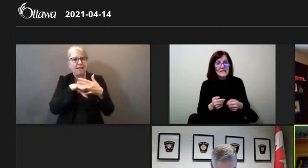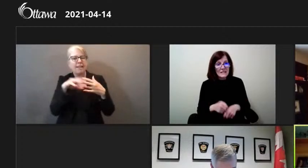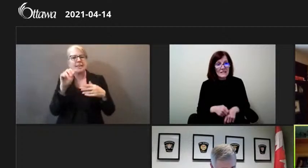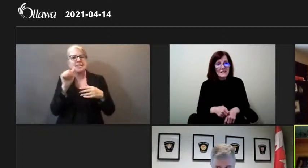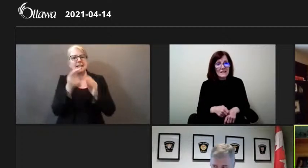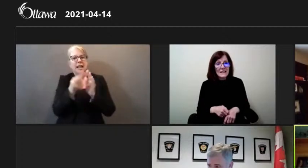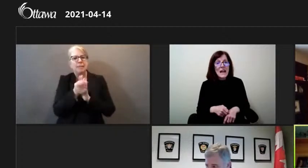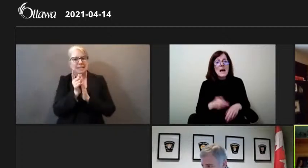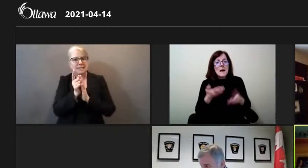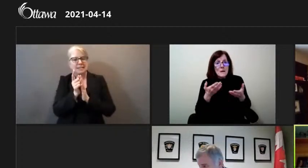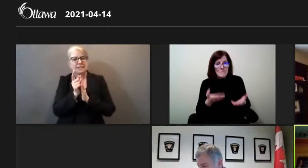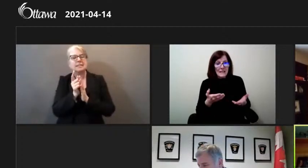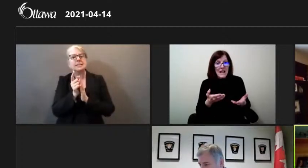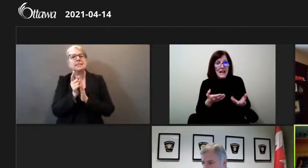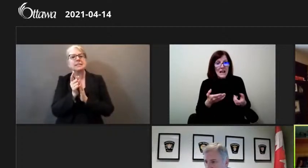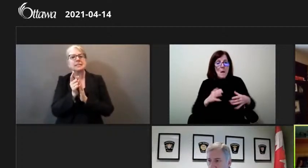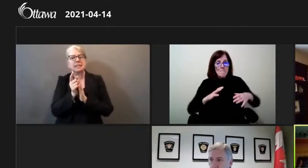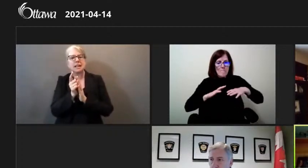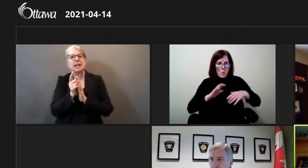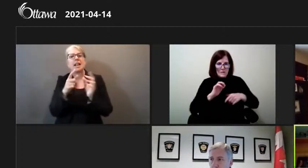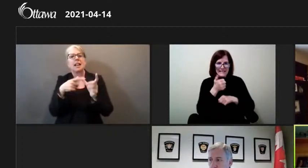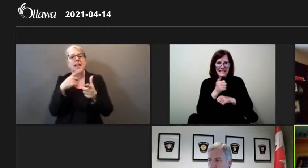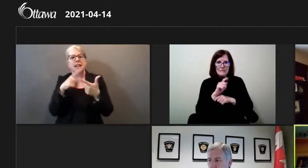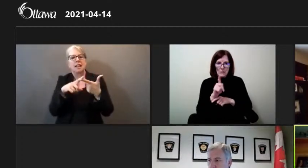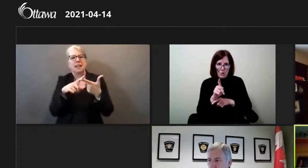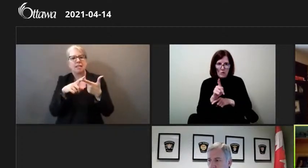break. And then